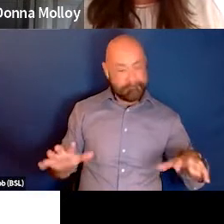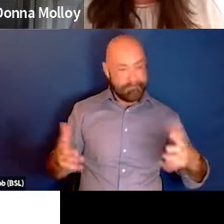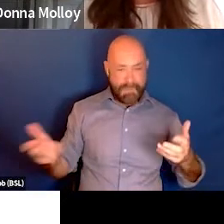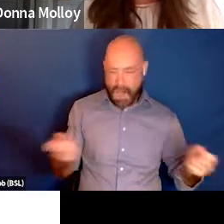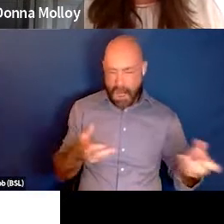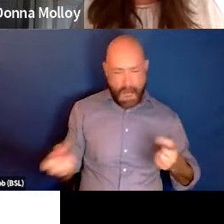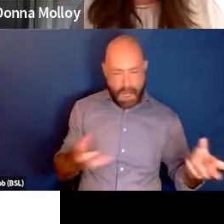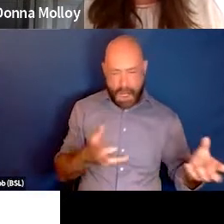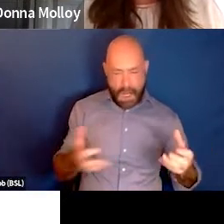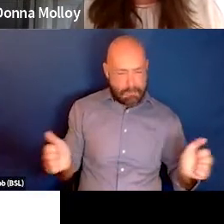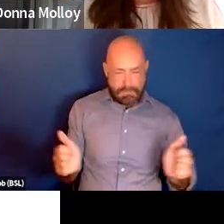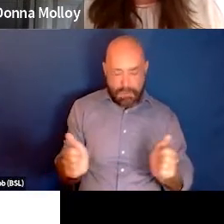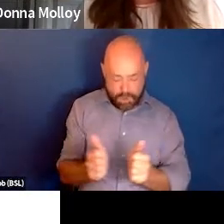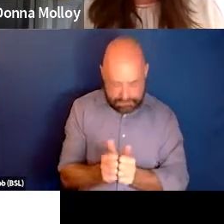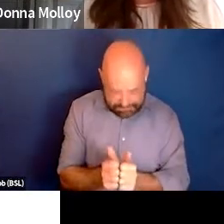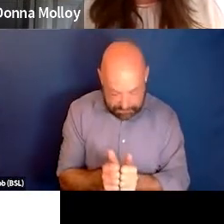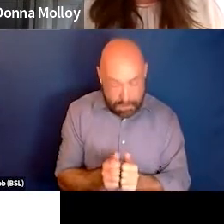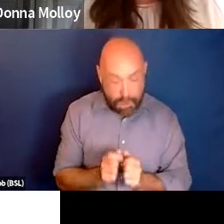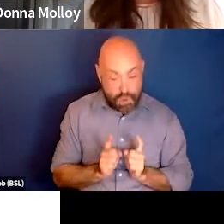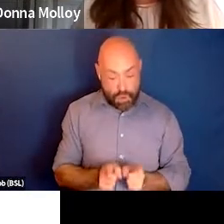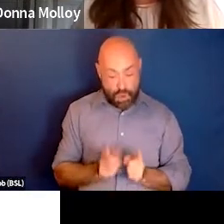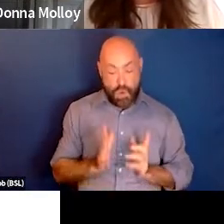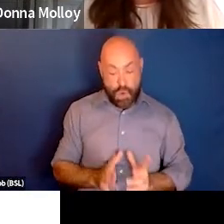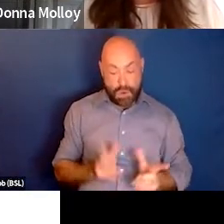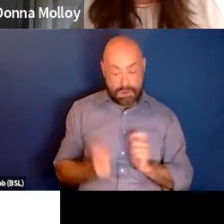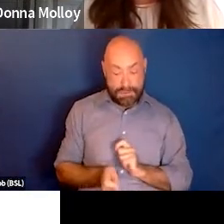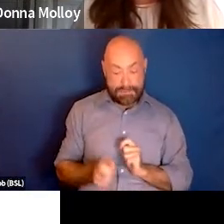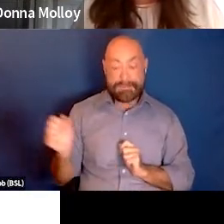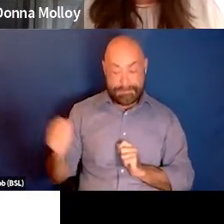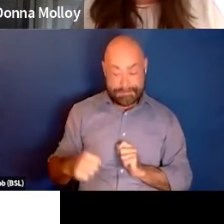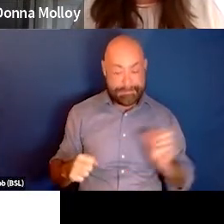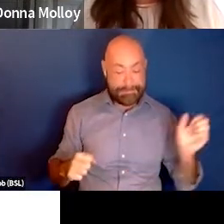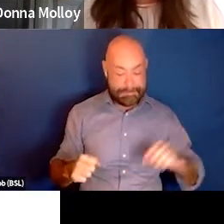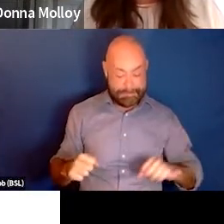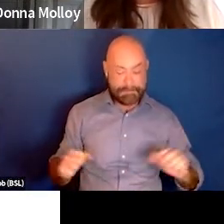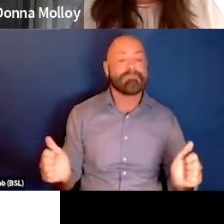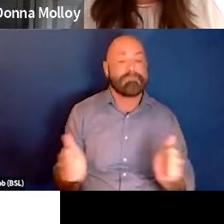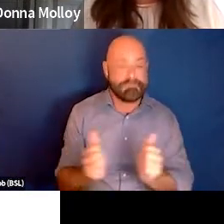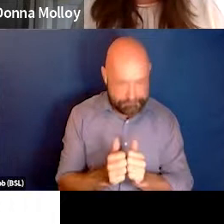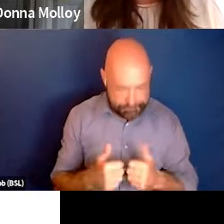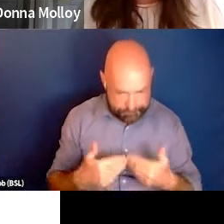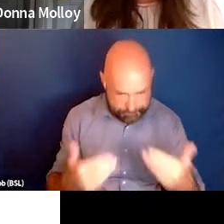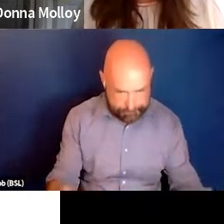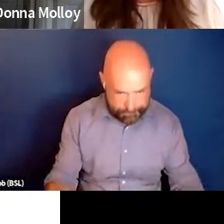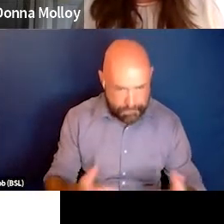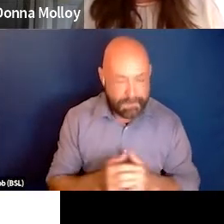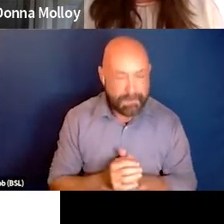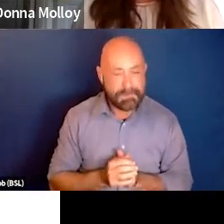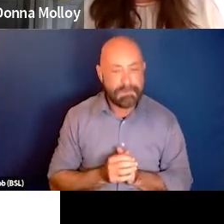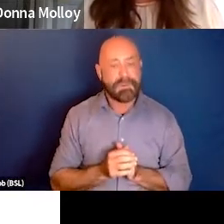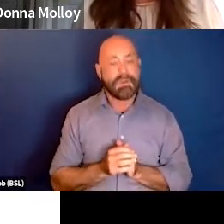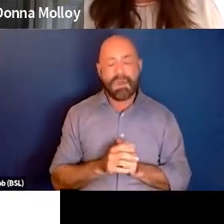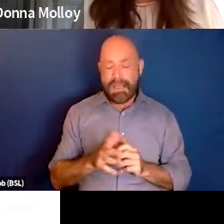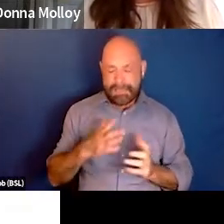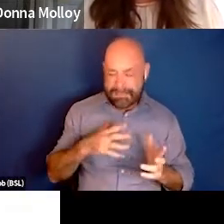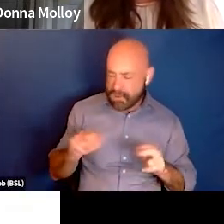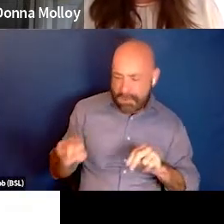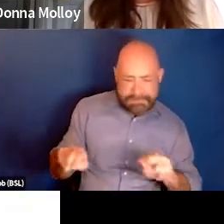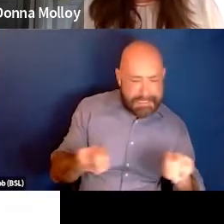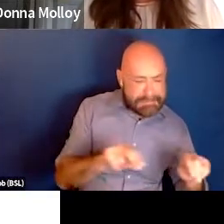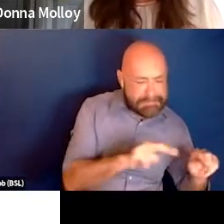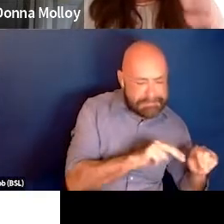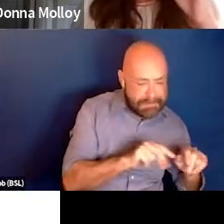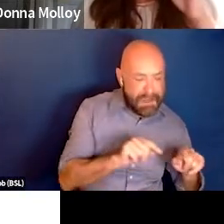change, which involves gathering as much evidence as is available about the current situation for families and bringing stakeholders